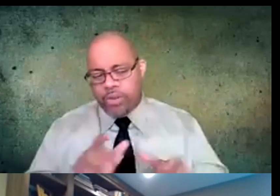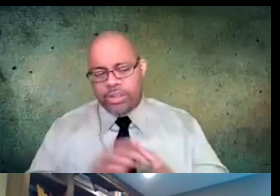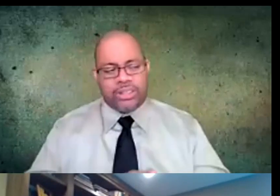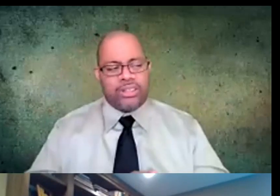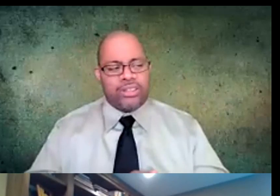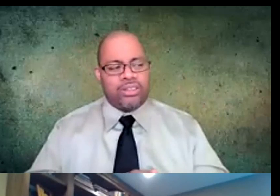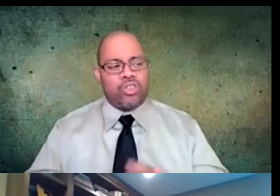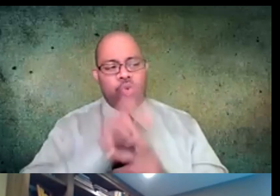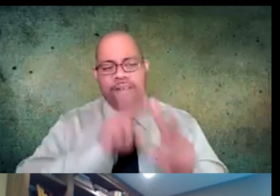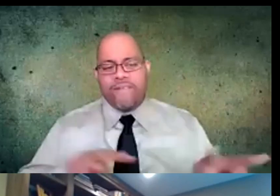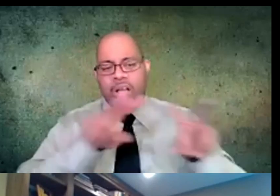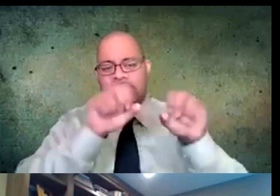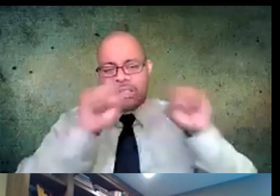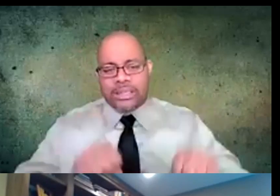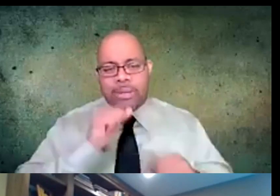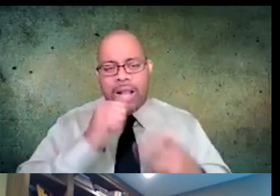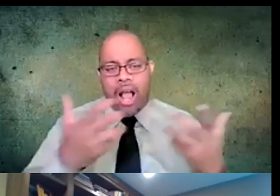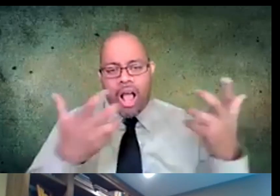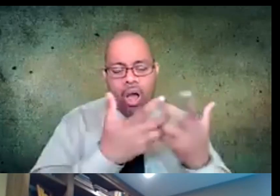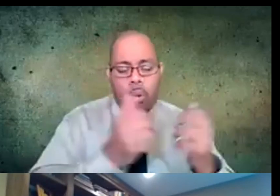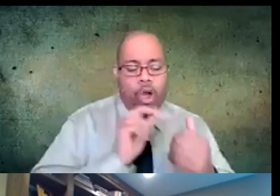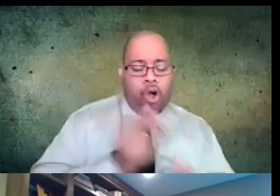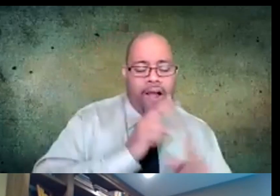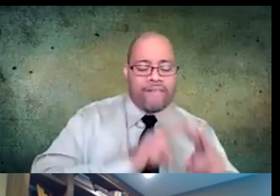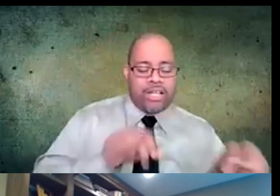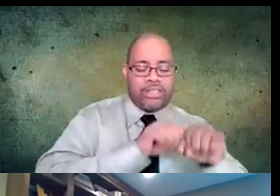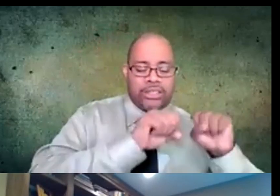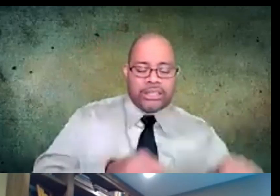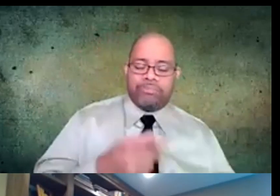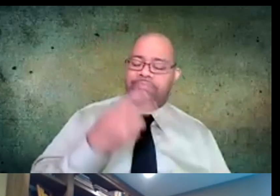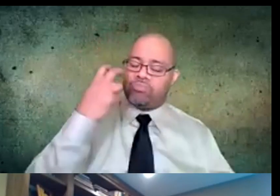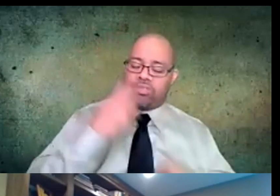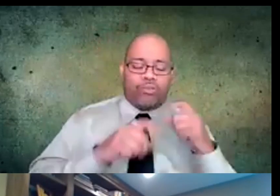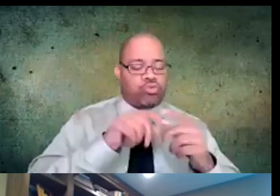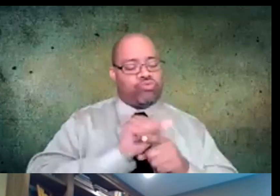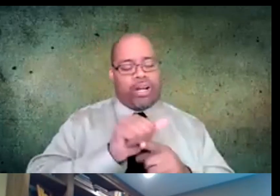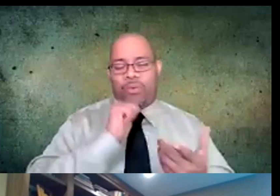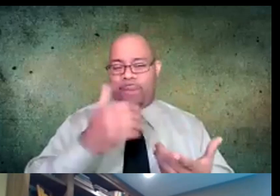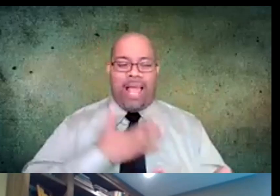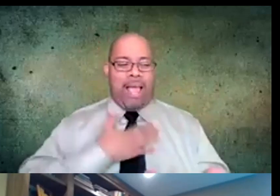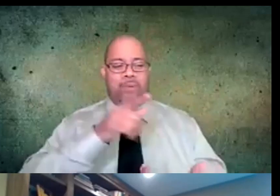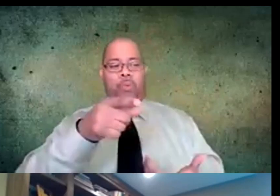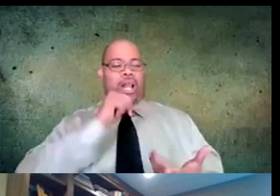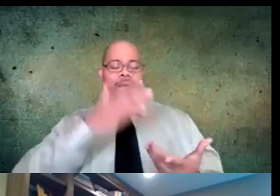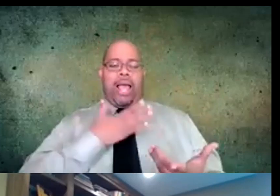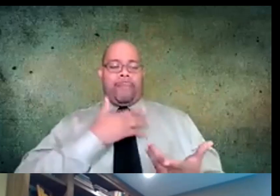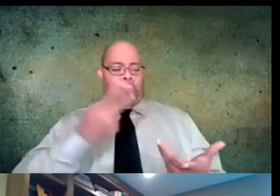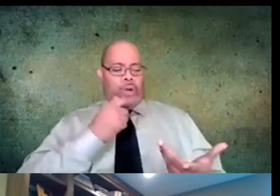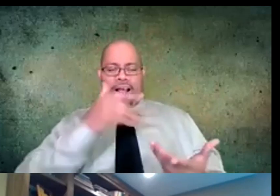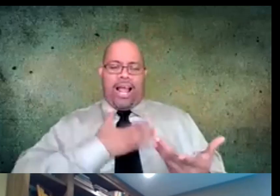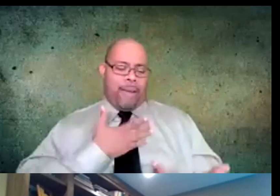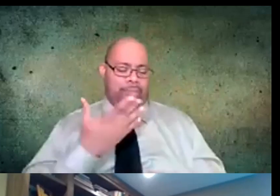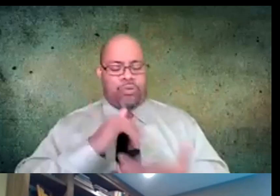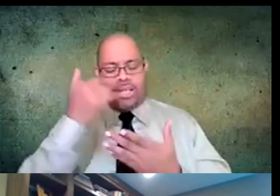value system is not aligned with our value system, that's going to be very difficult to train. You're not going to be happy. We're not going to be happy. So that's why